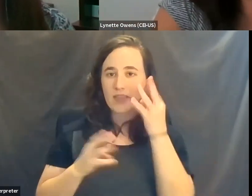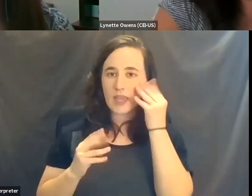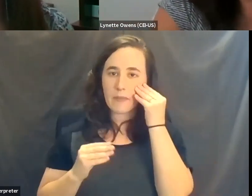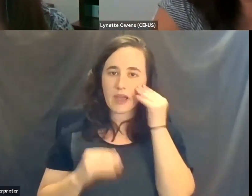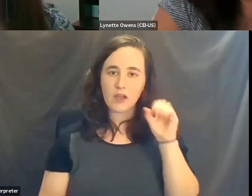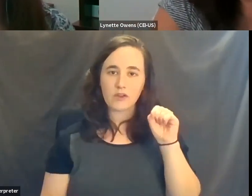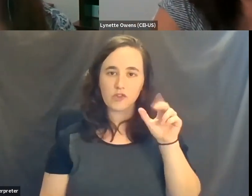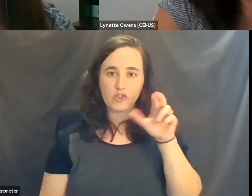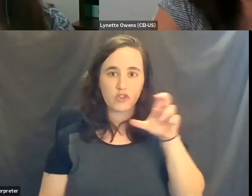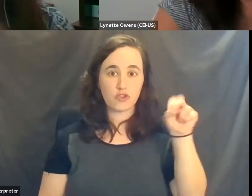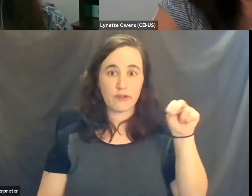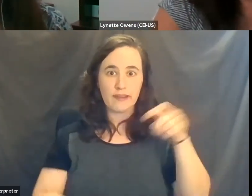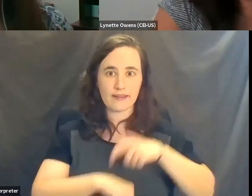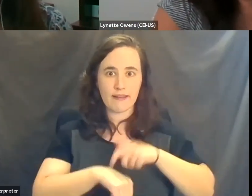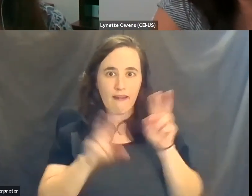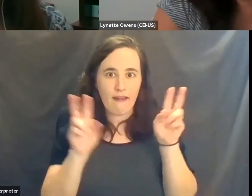like a forbidden fruit,